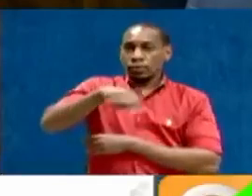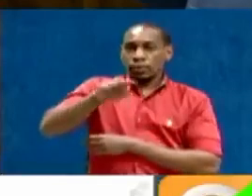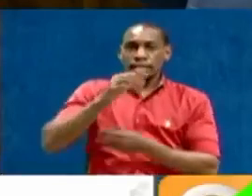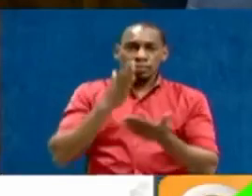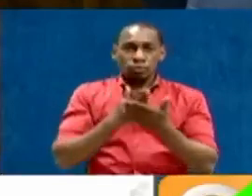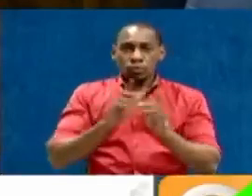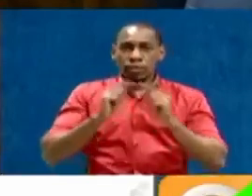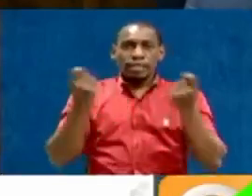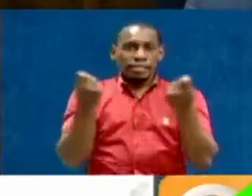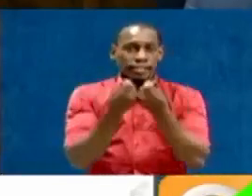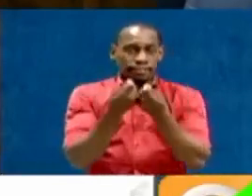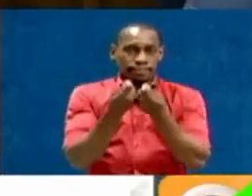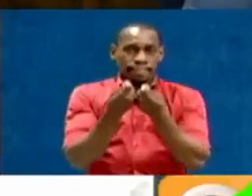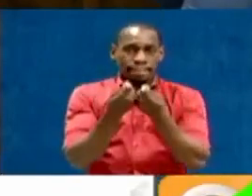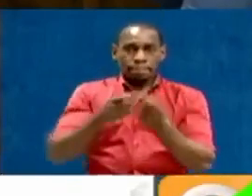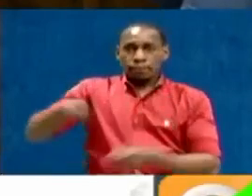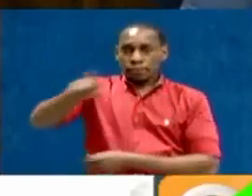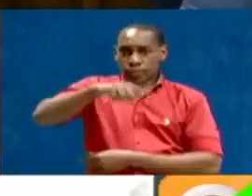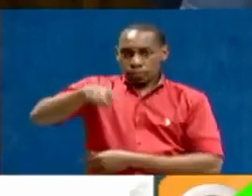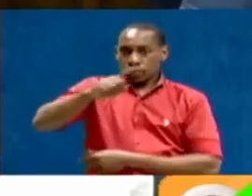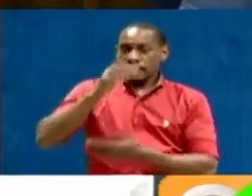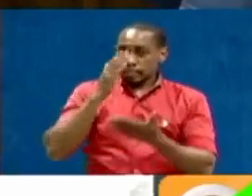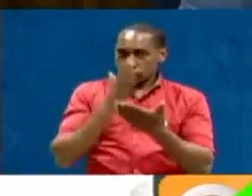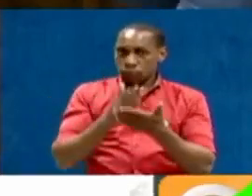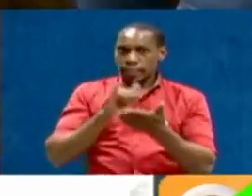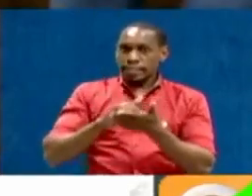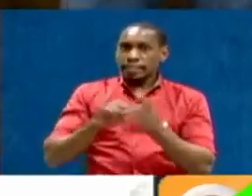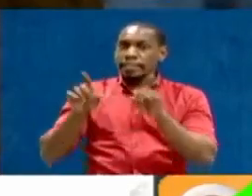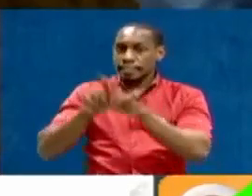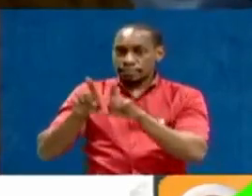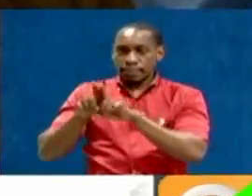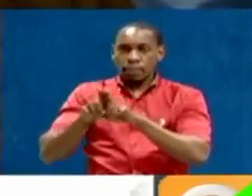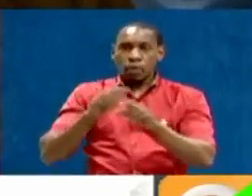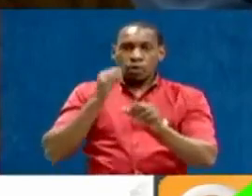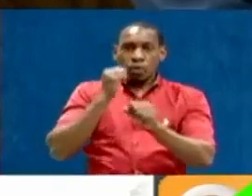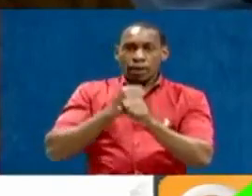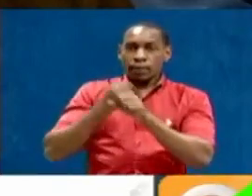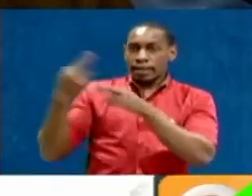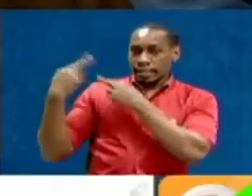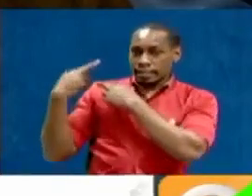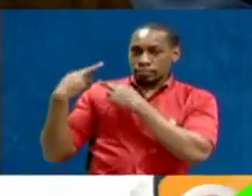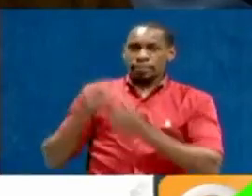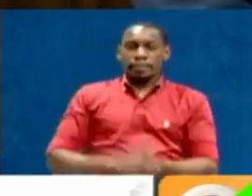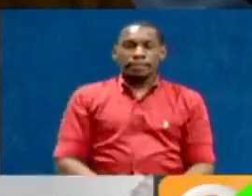indeed, as a team, we shall ensure we also do our responsibility.